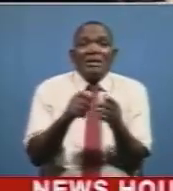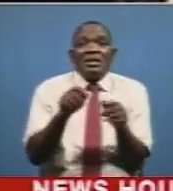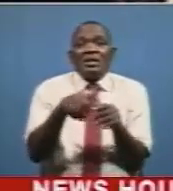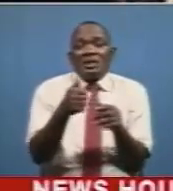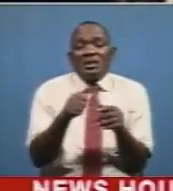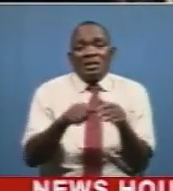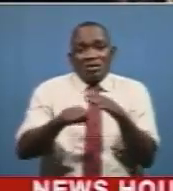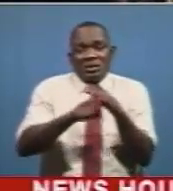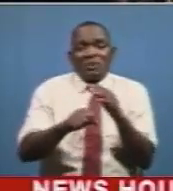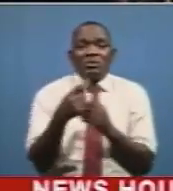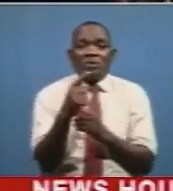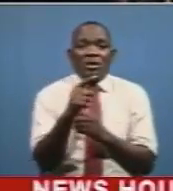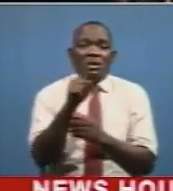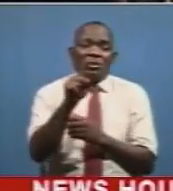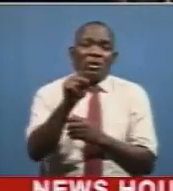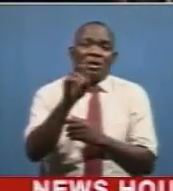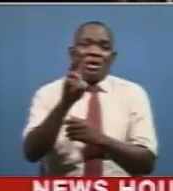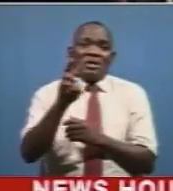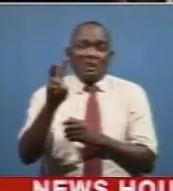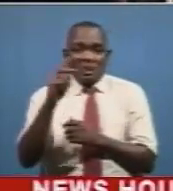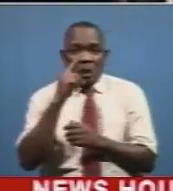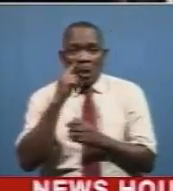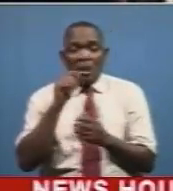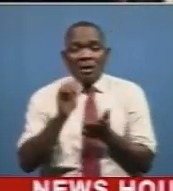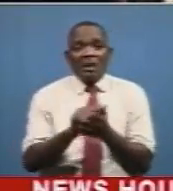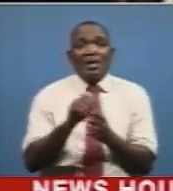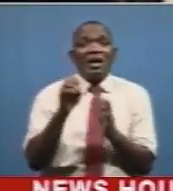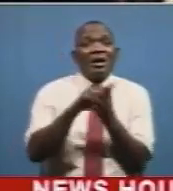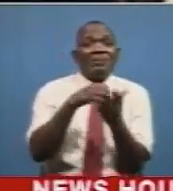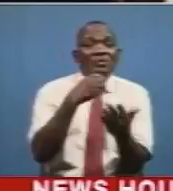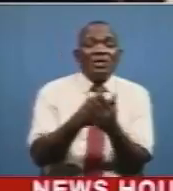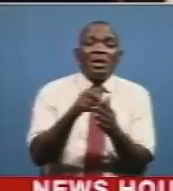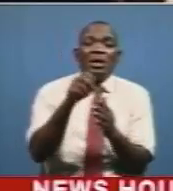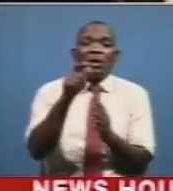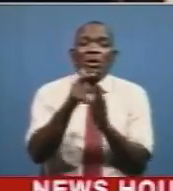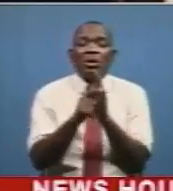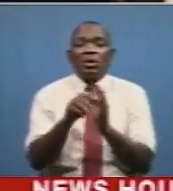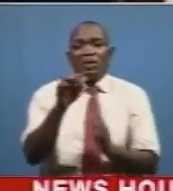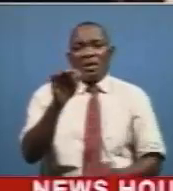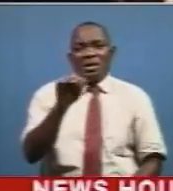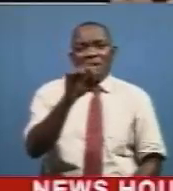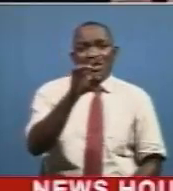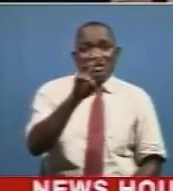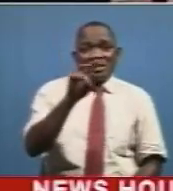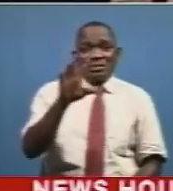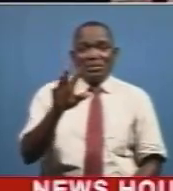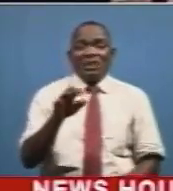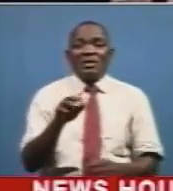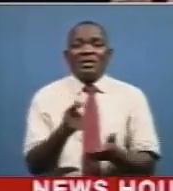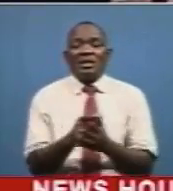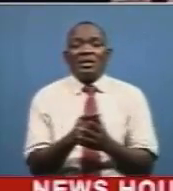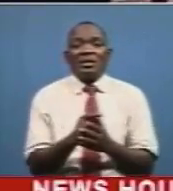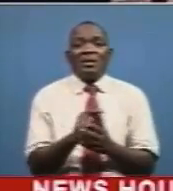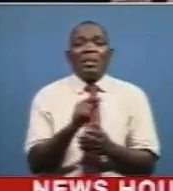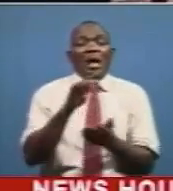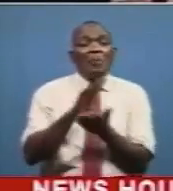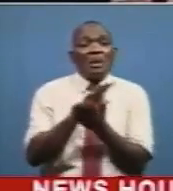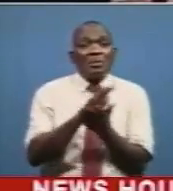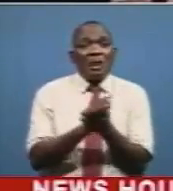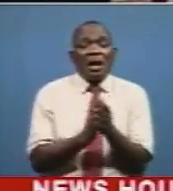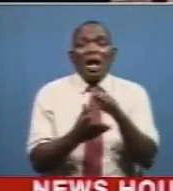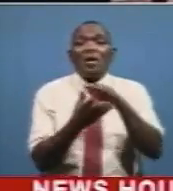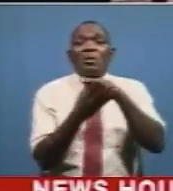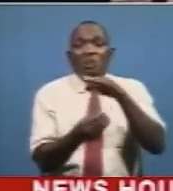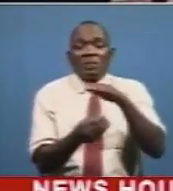under Section 166 of the Evidence Act 1975, a carbonated